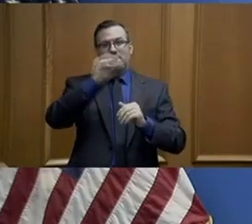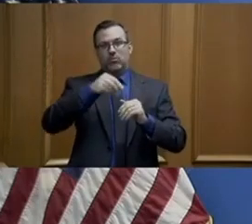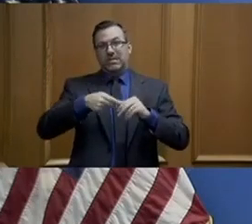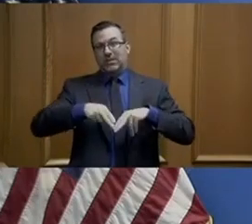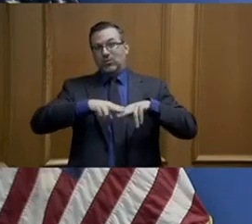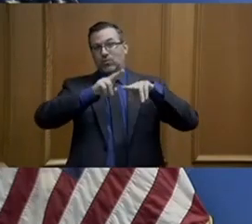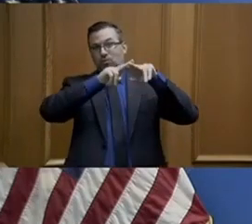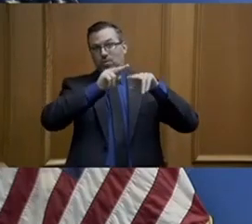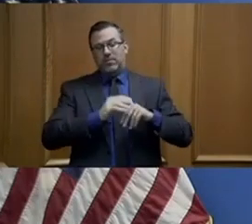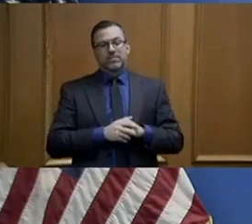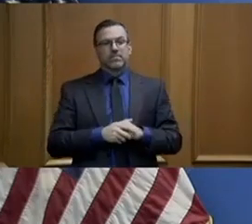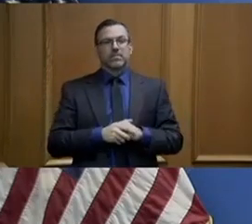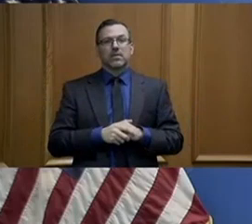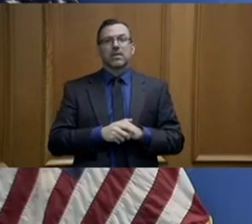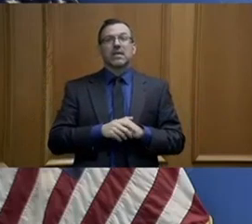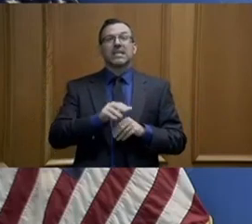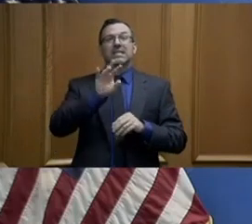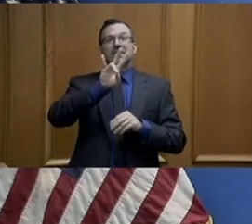aggressive testing of more than